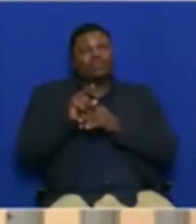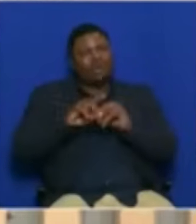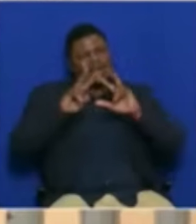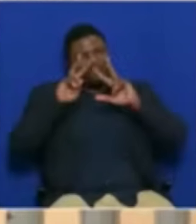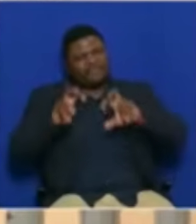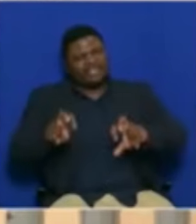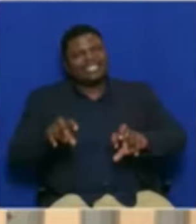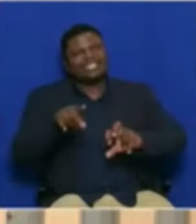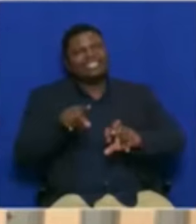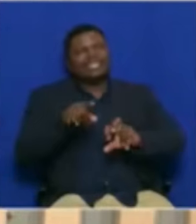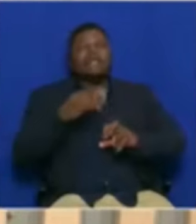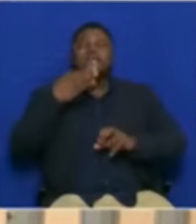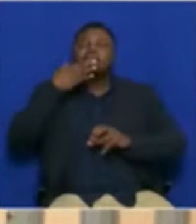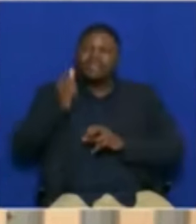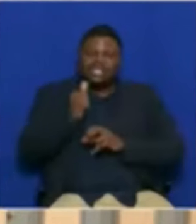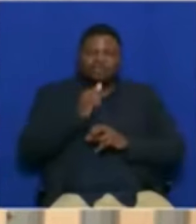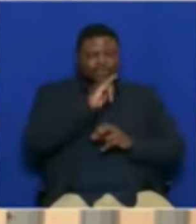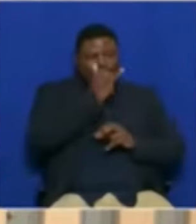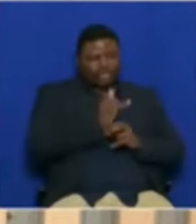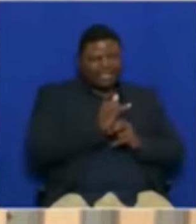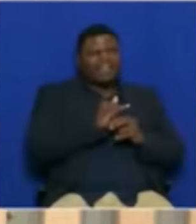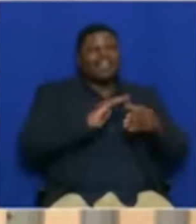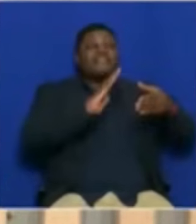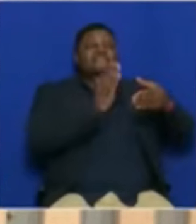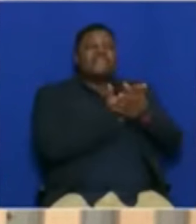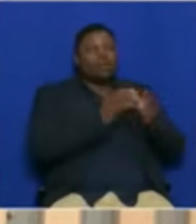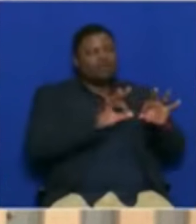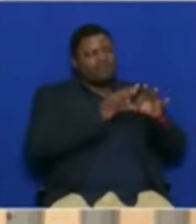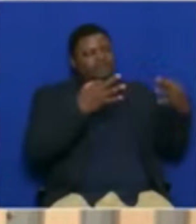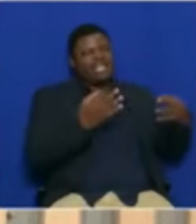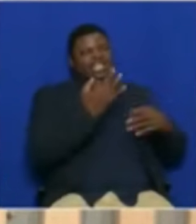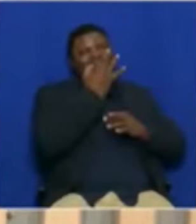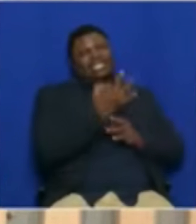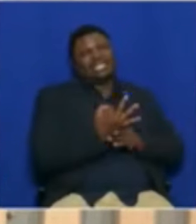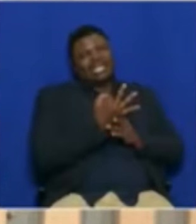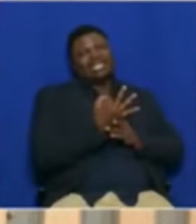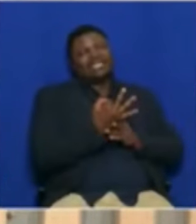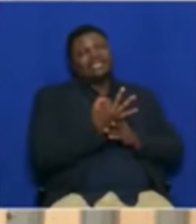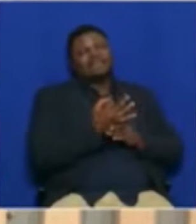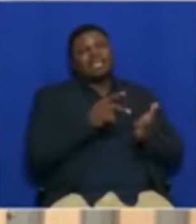page 789. I want to understand this statement.